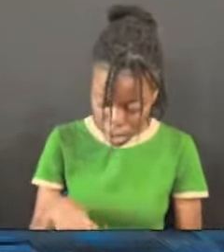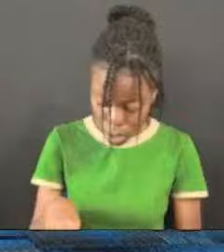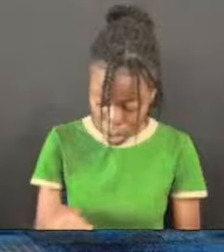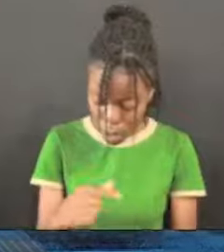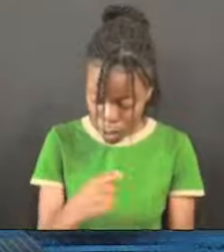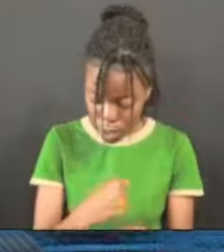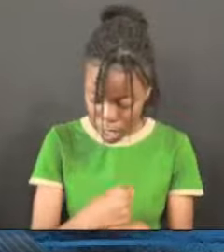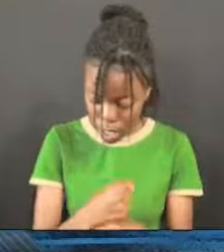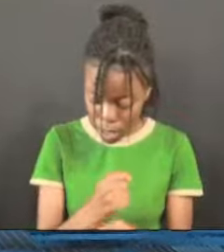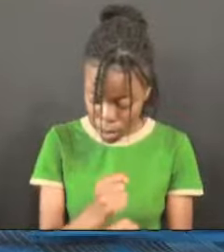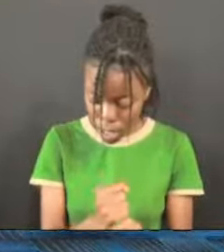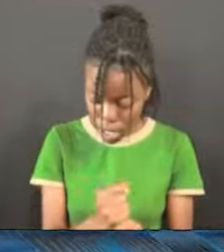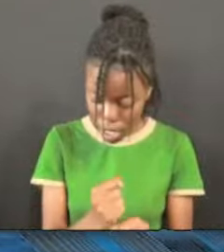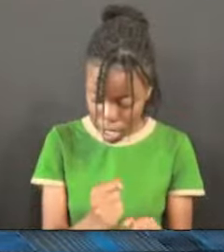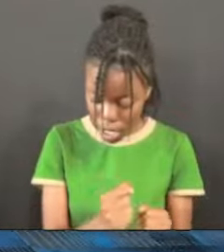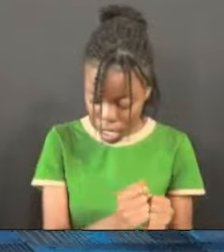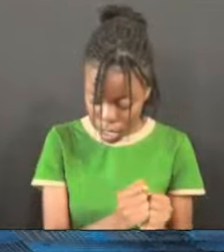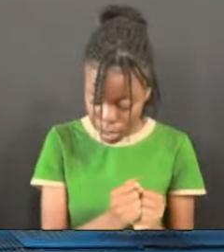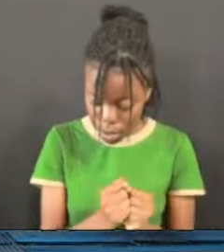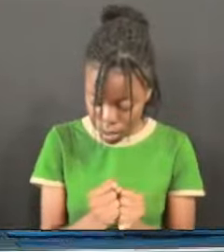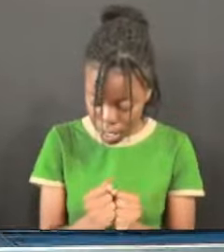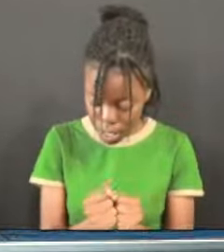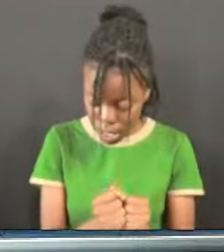so we walk